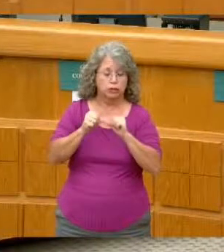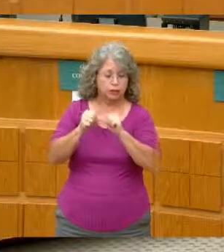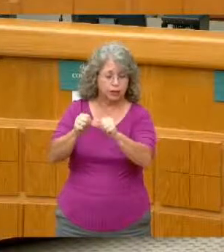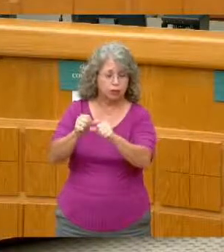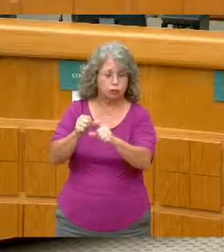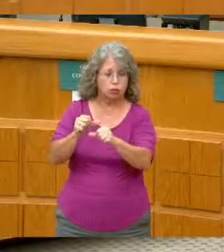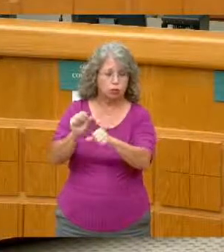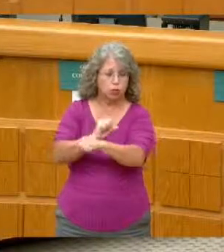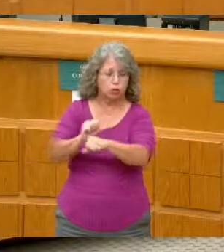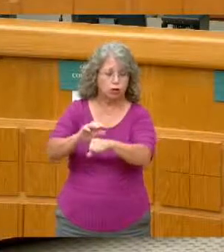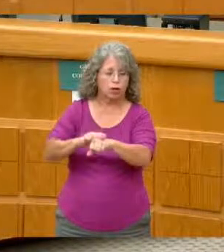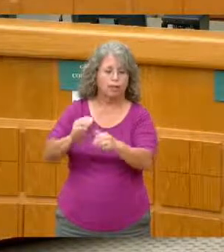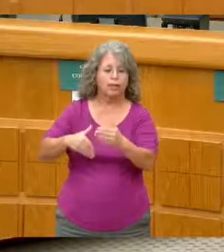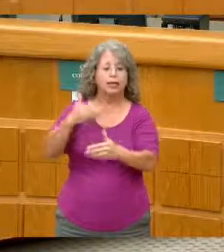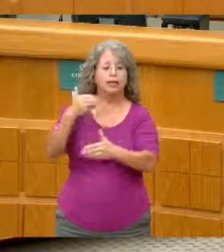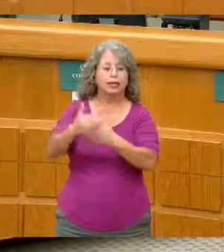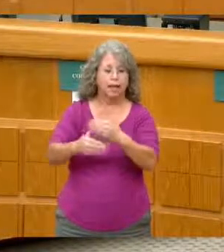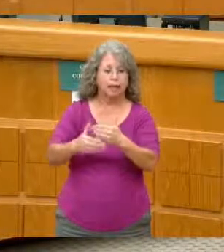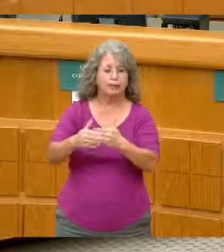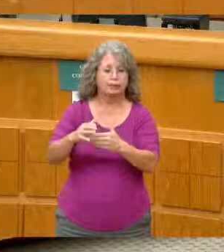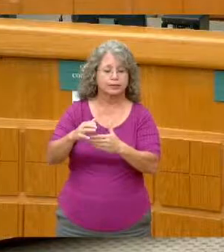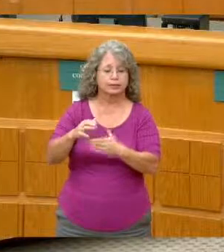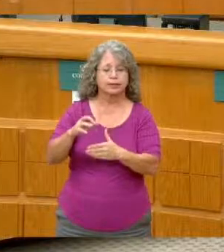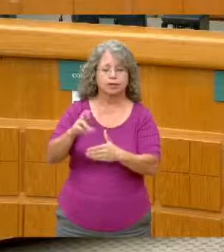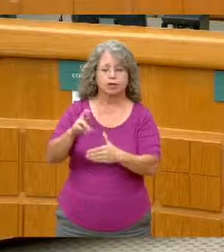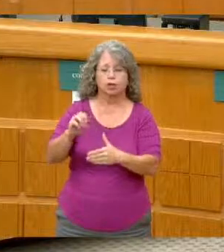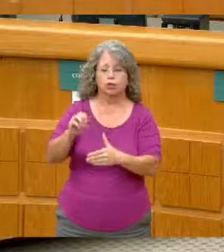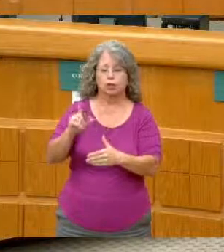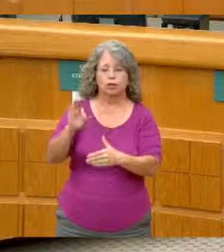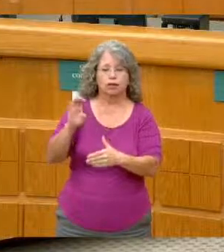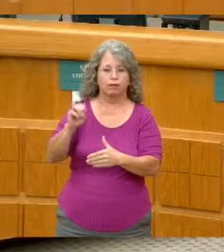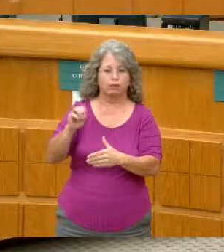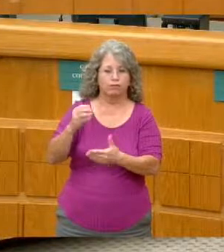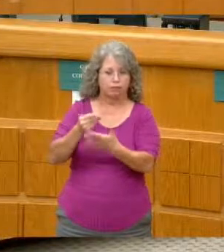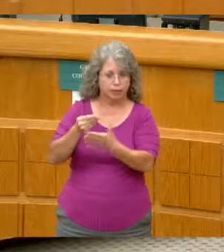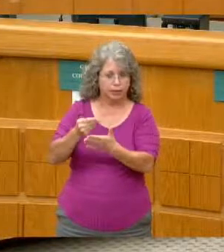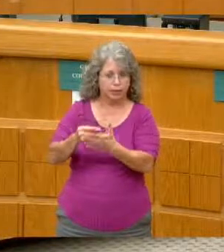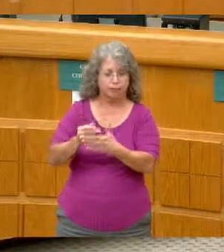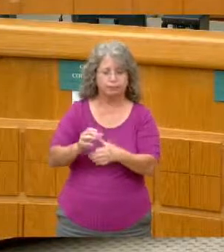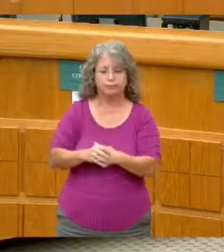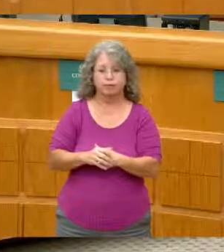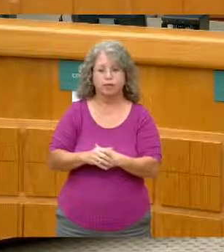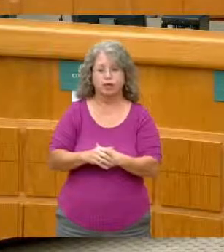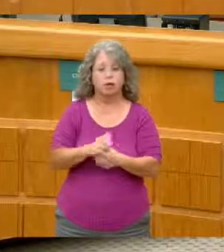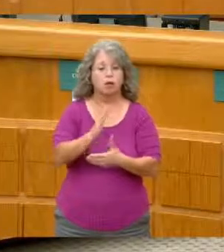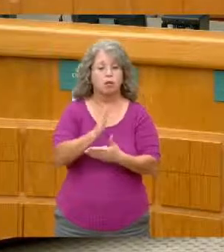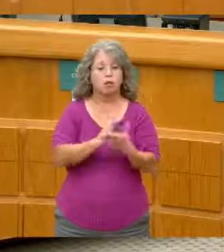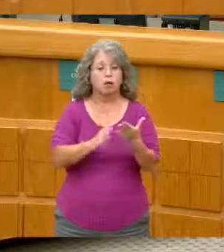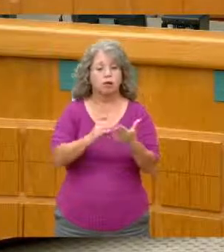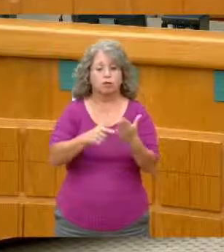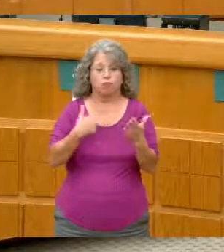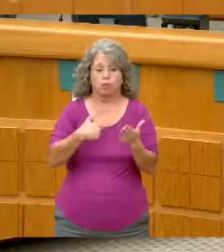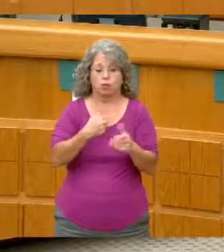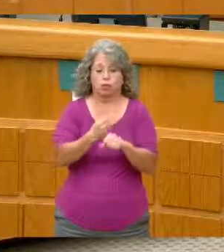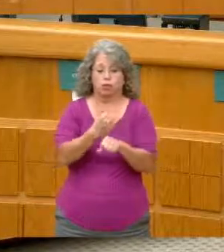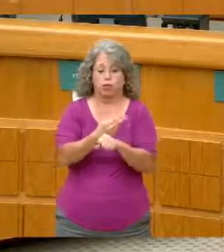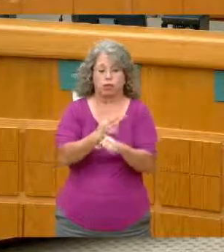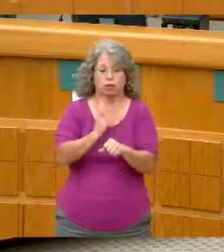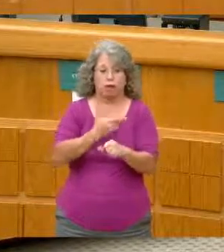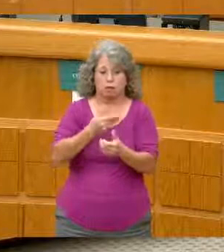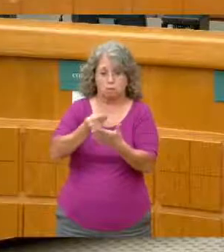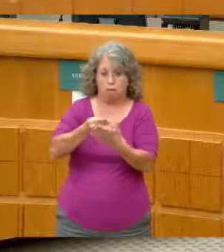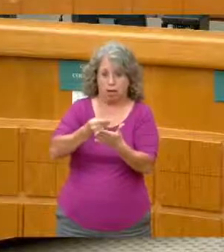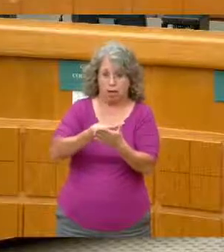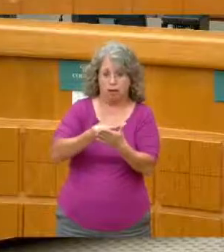bill, and that was quite good news for all of us here in the Coastal Bend. Part of what we've built with those funds is our COVID